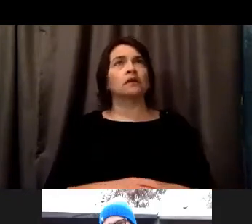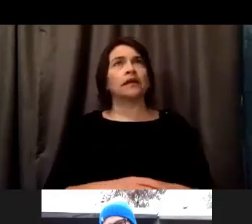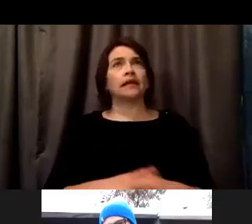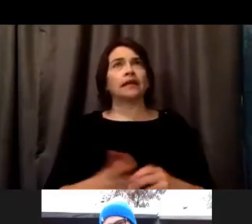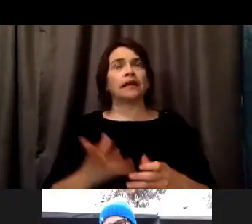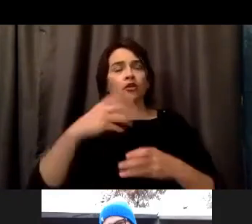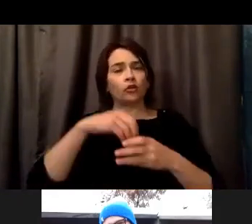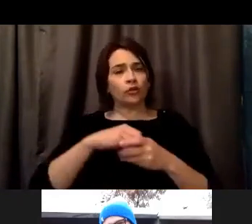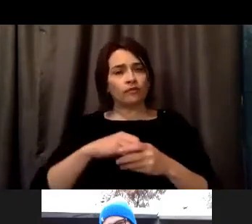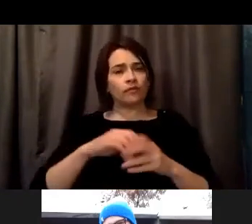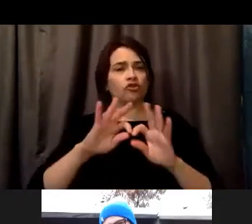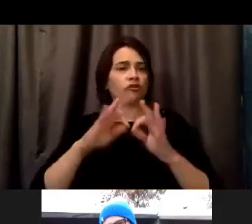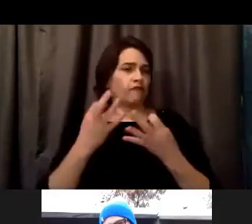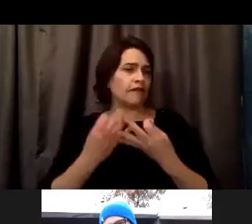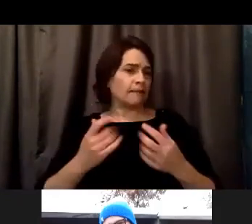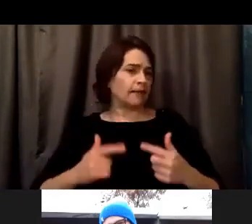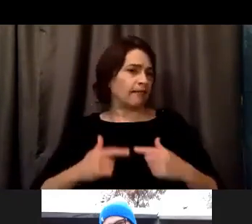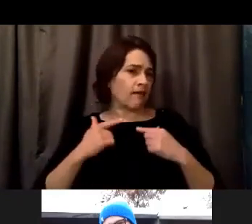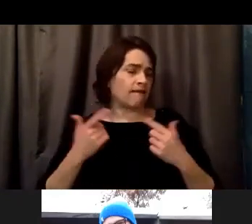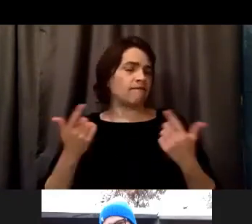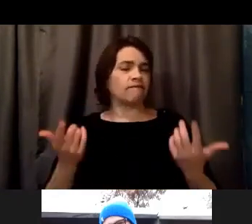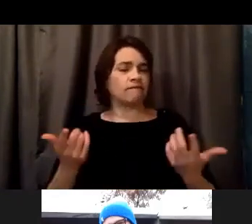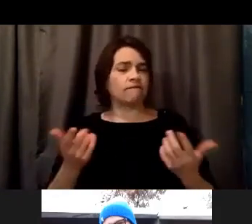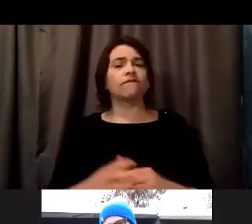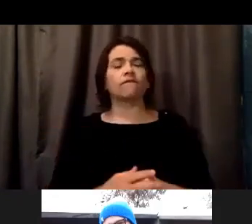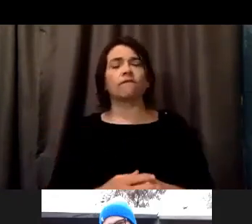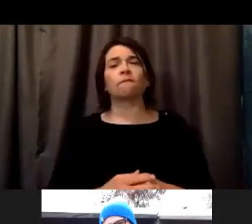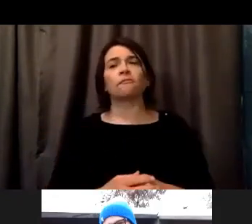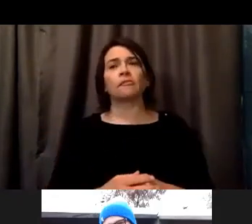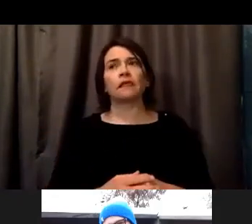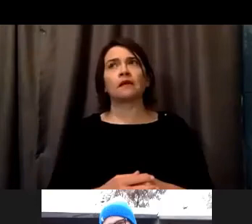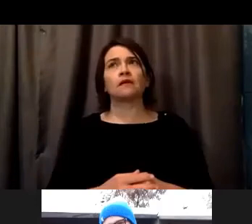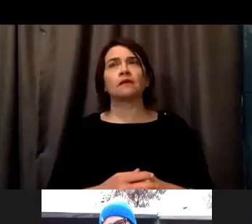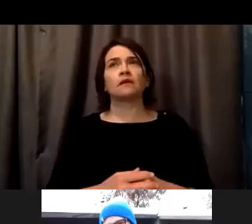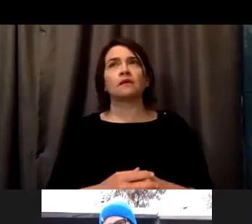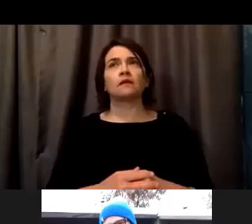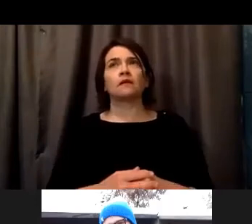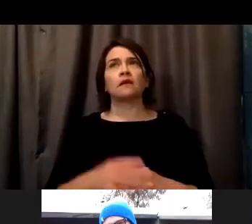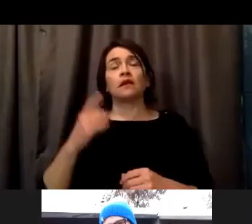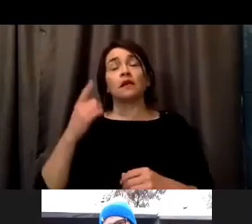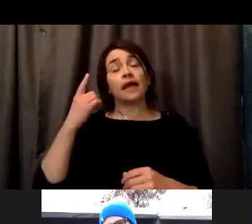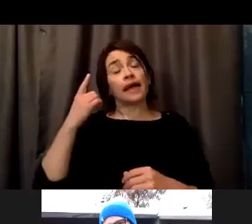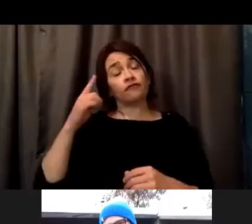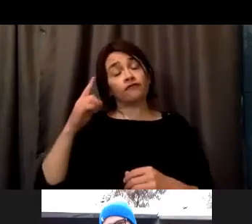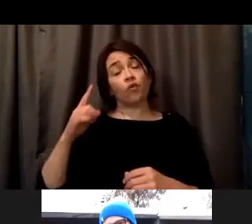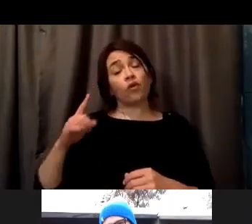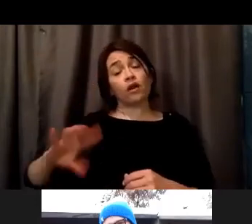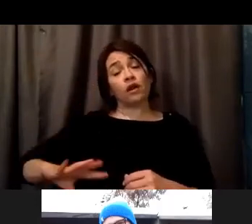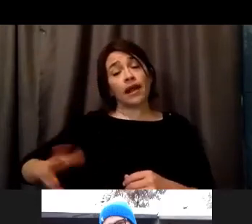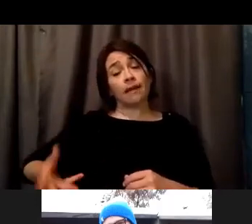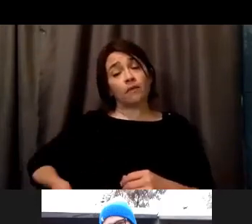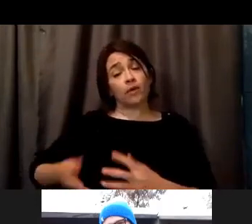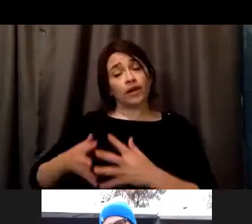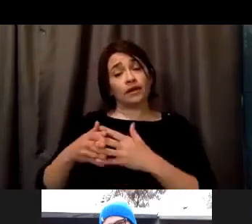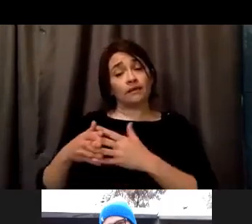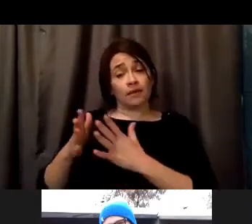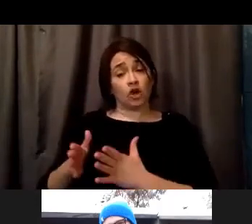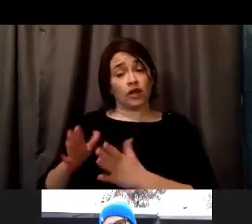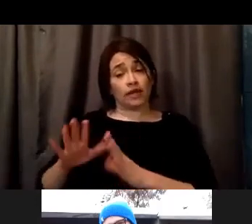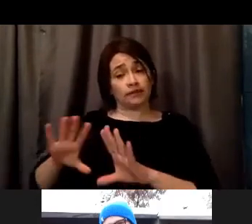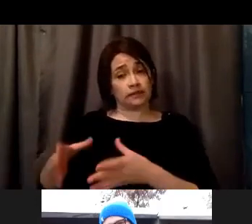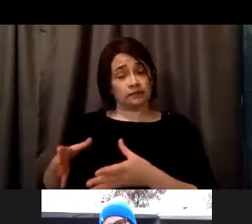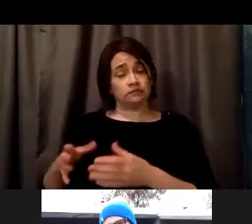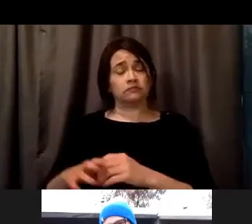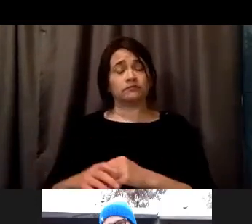life. So I think, and then for the Cambodian Americans, I think nothing will make me happier, I think,